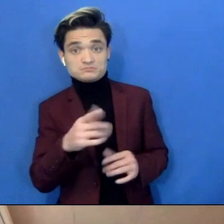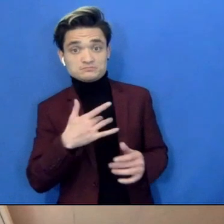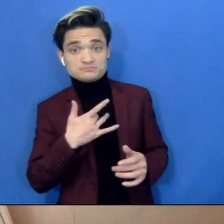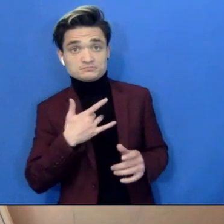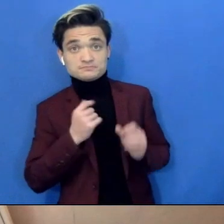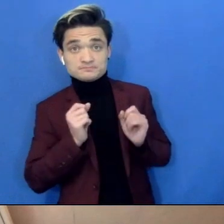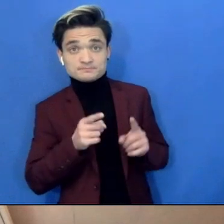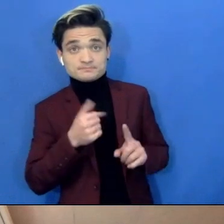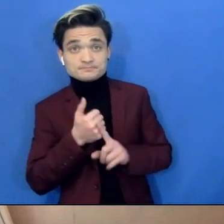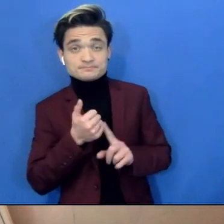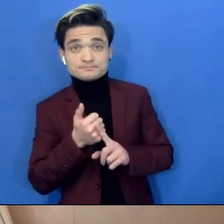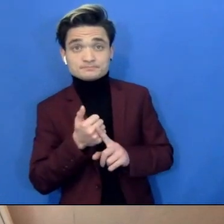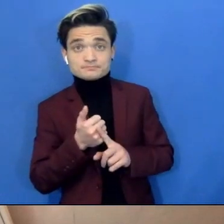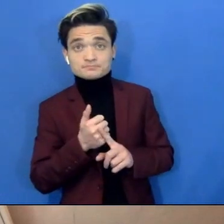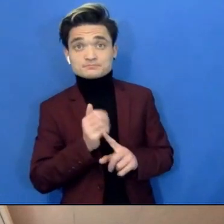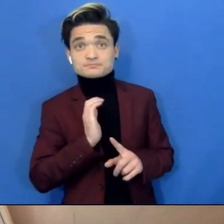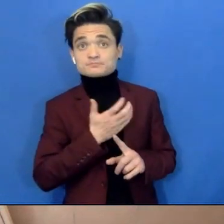do we speak too much?